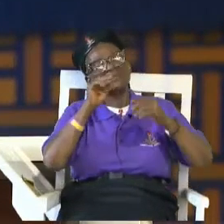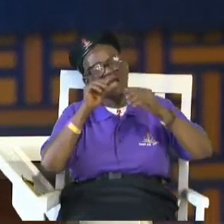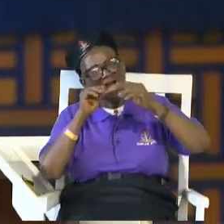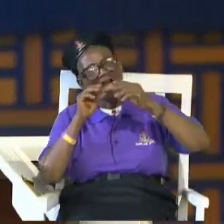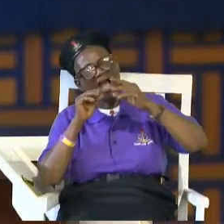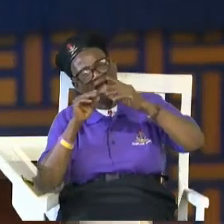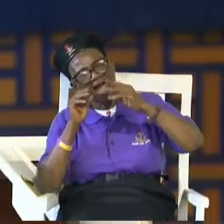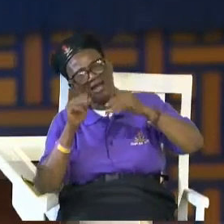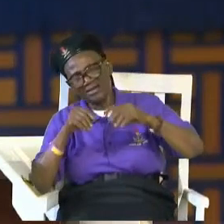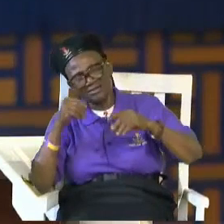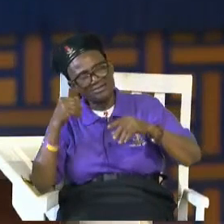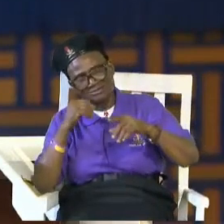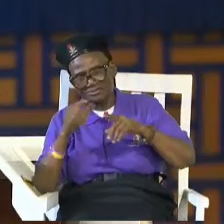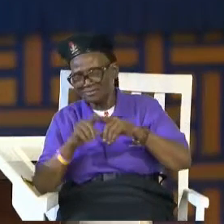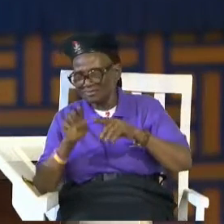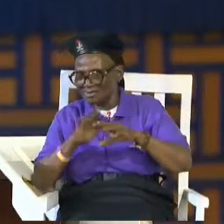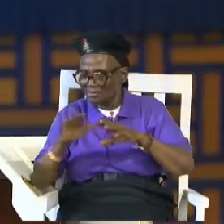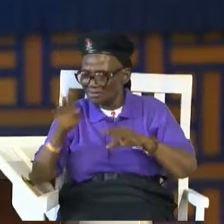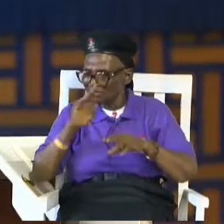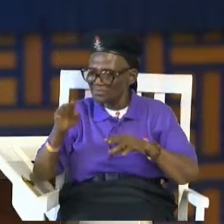Sister, please don't be angry.